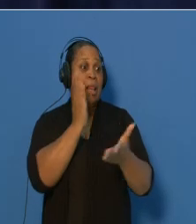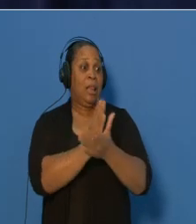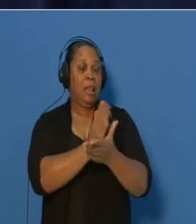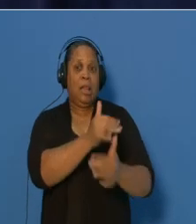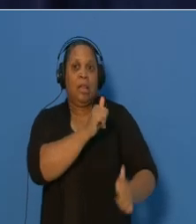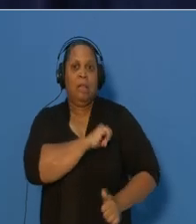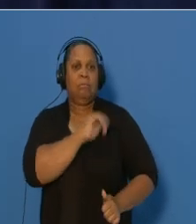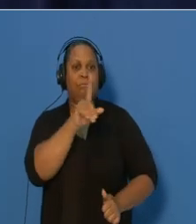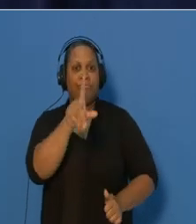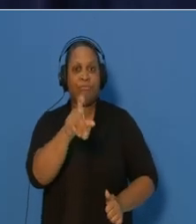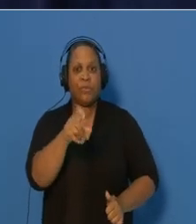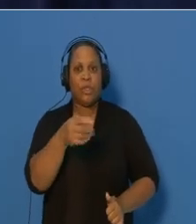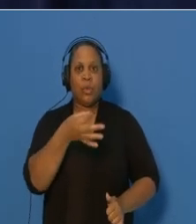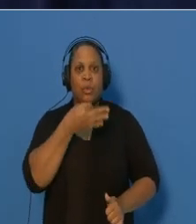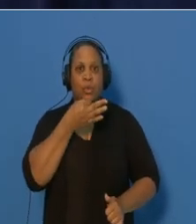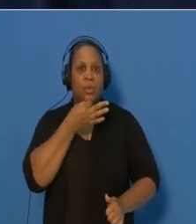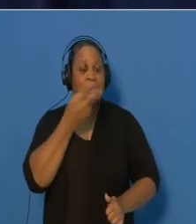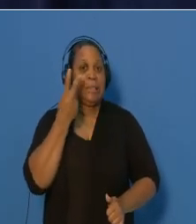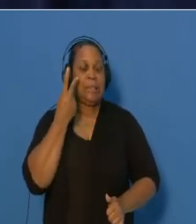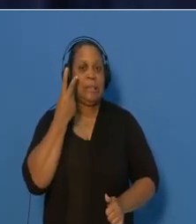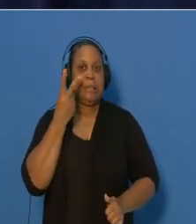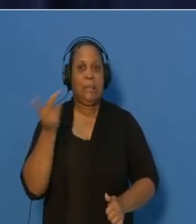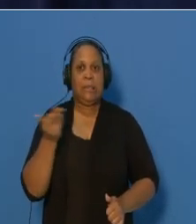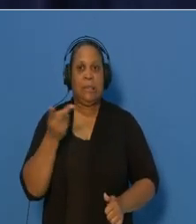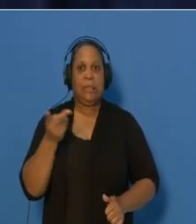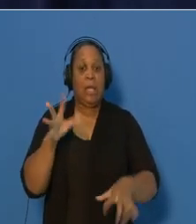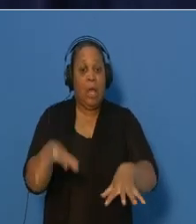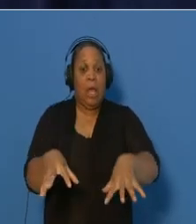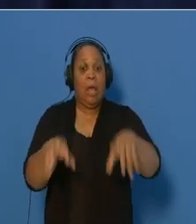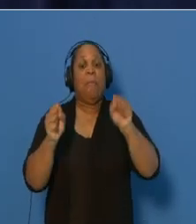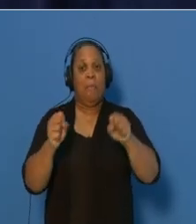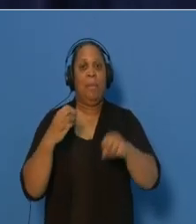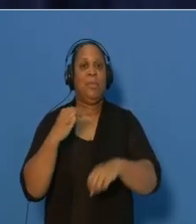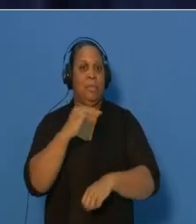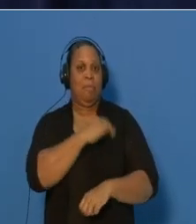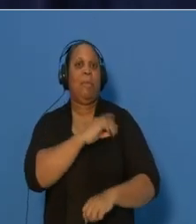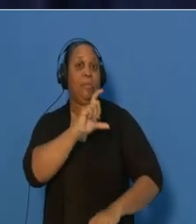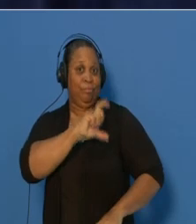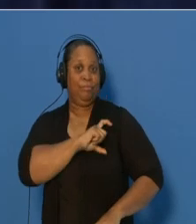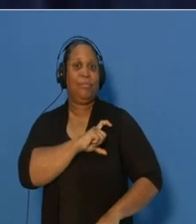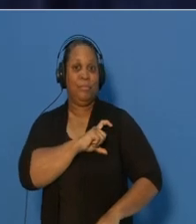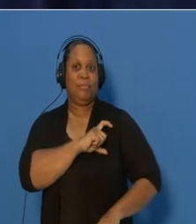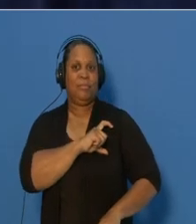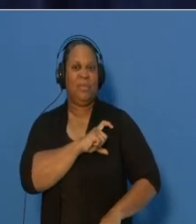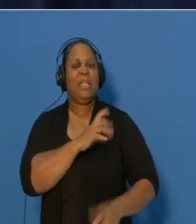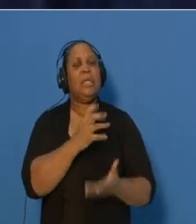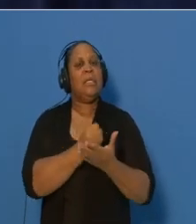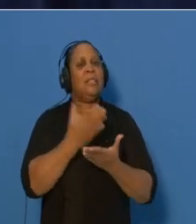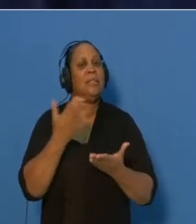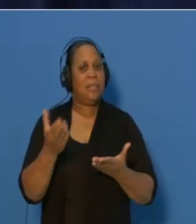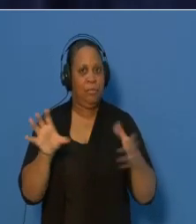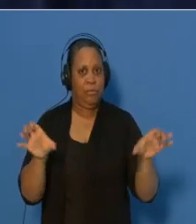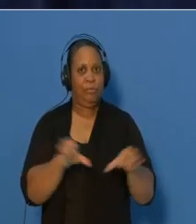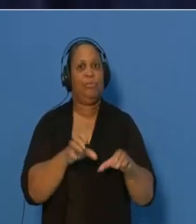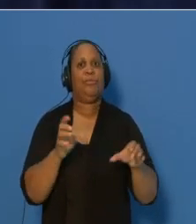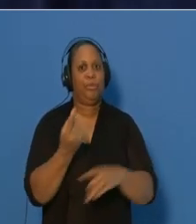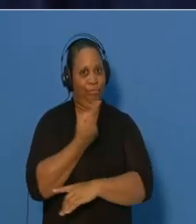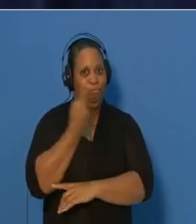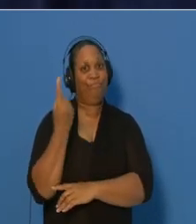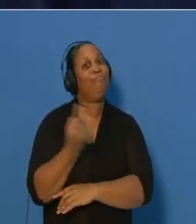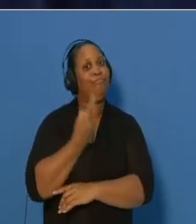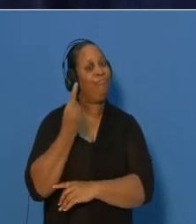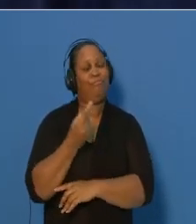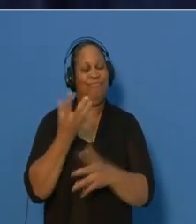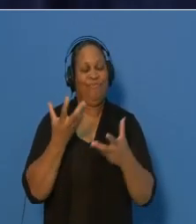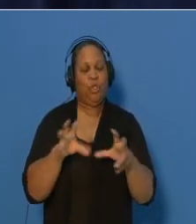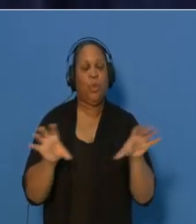were questioned, and shortly thereafter, I could see these men that they're being arrested by members of the Bermuda Police Service. This is something that we're going to do on a regular basis. We don't want